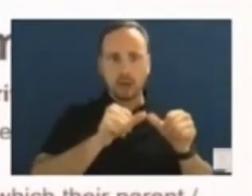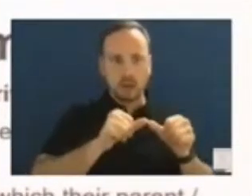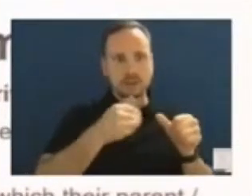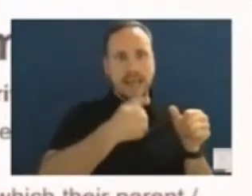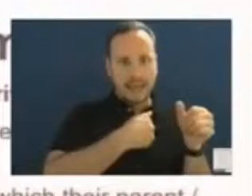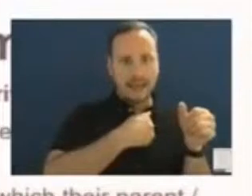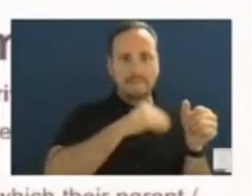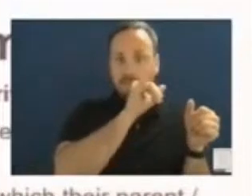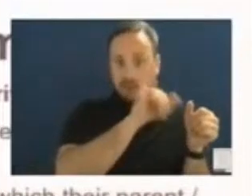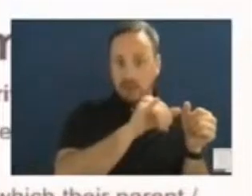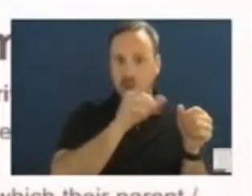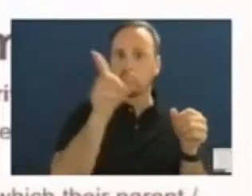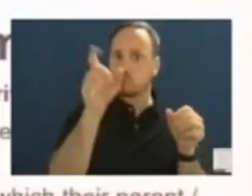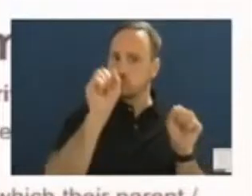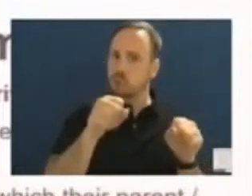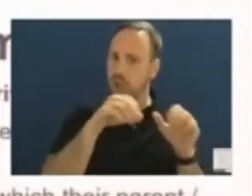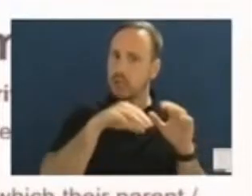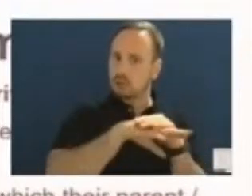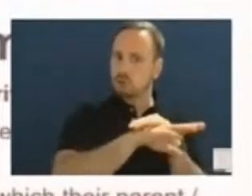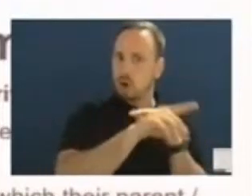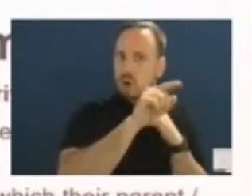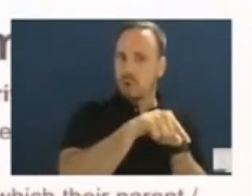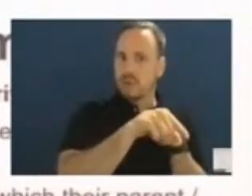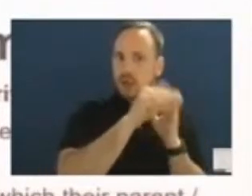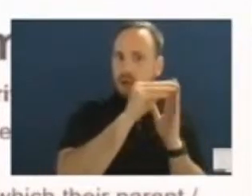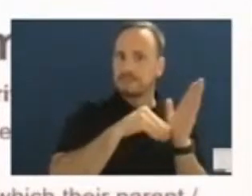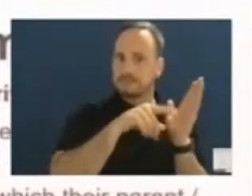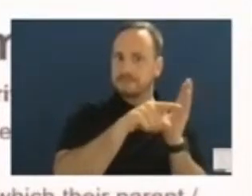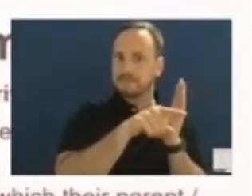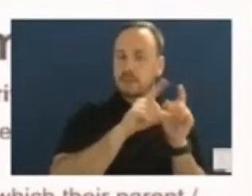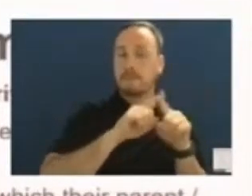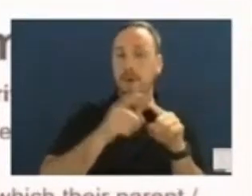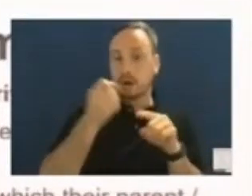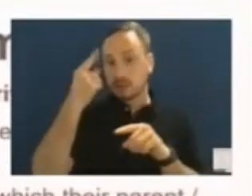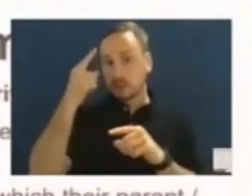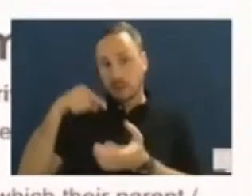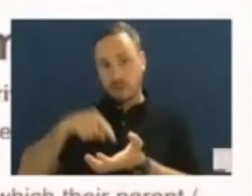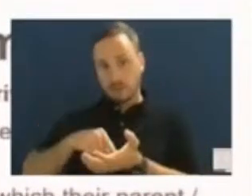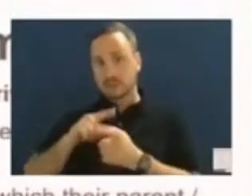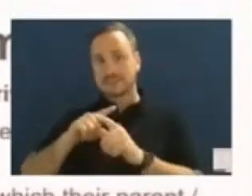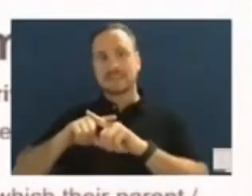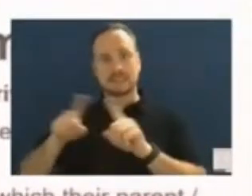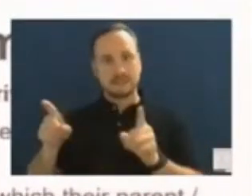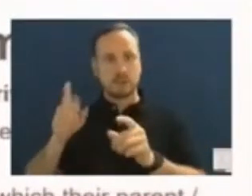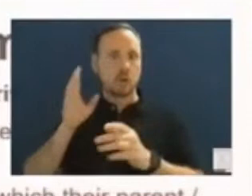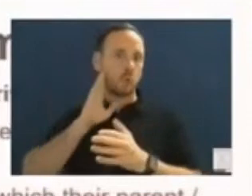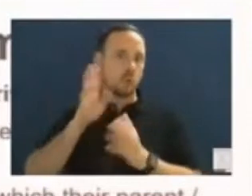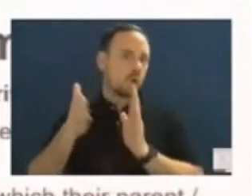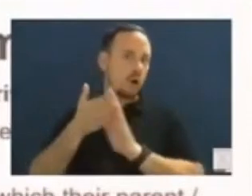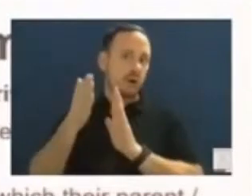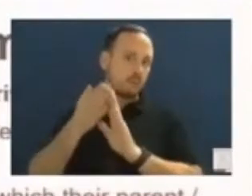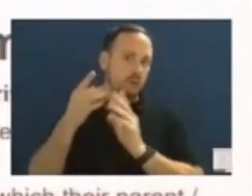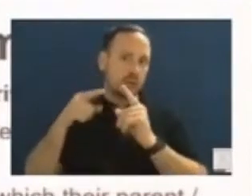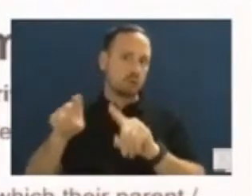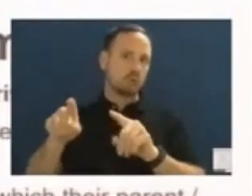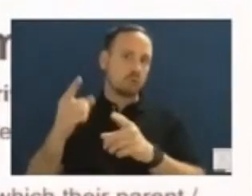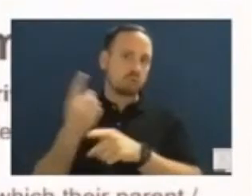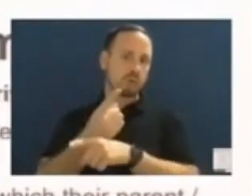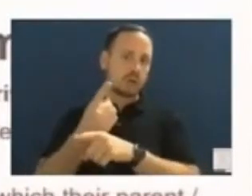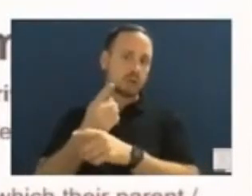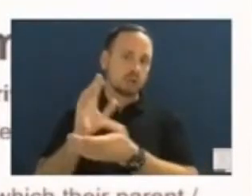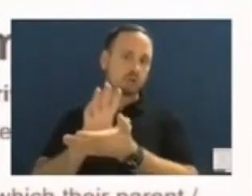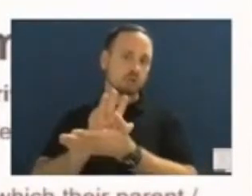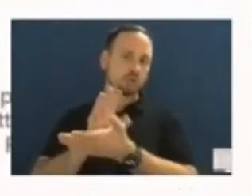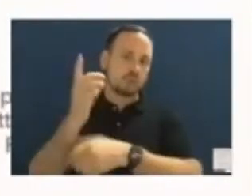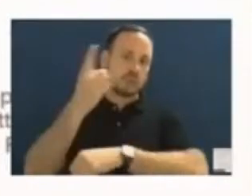in their sites. But again, this is something different, and the program will operate during the regular bell day, during the regular school.